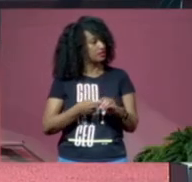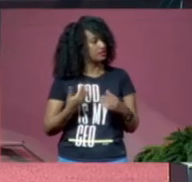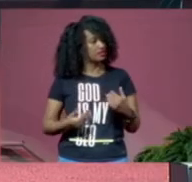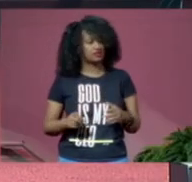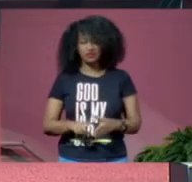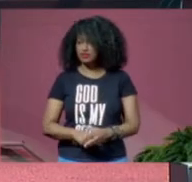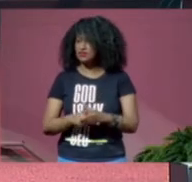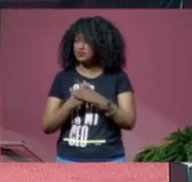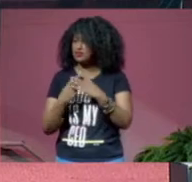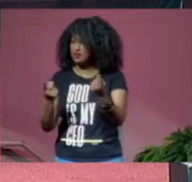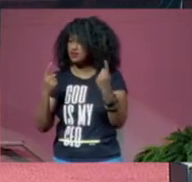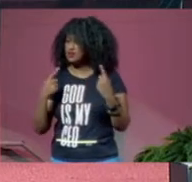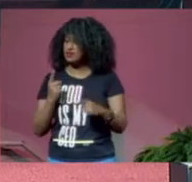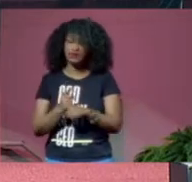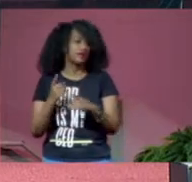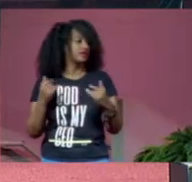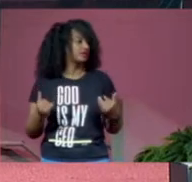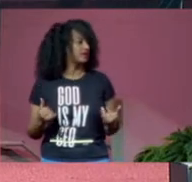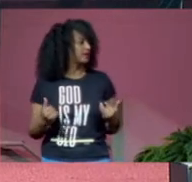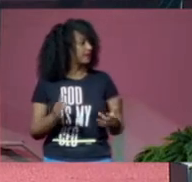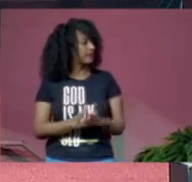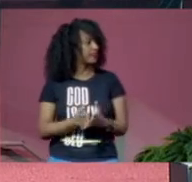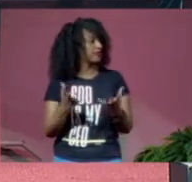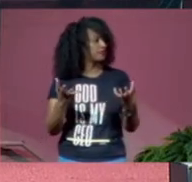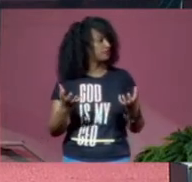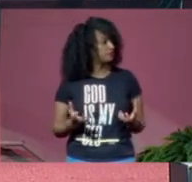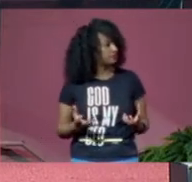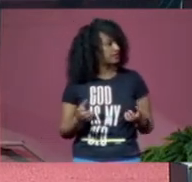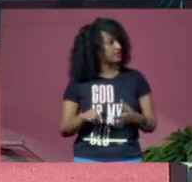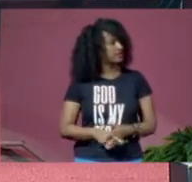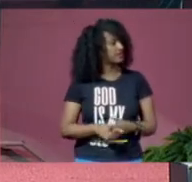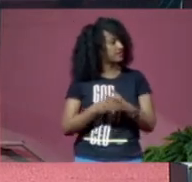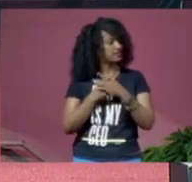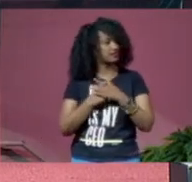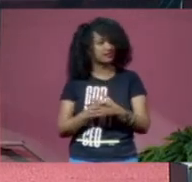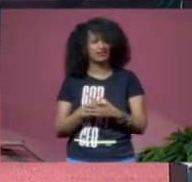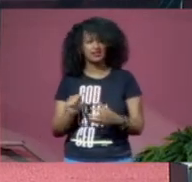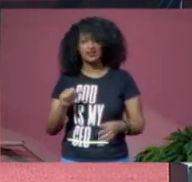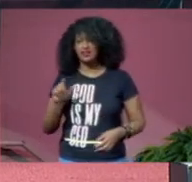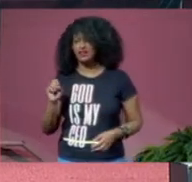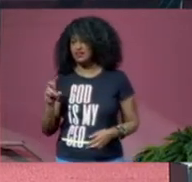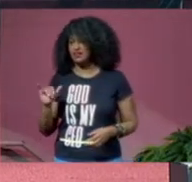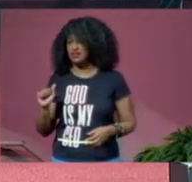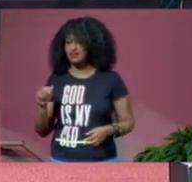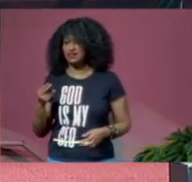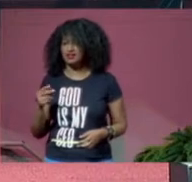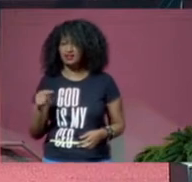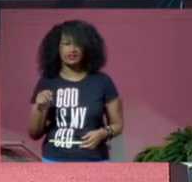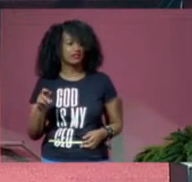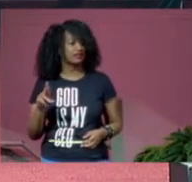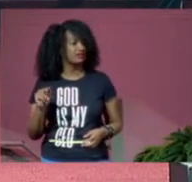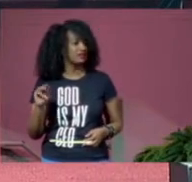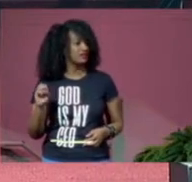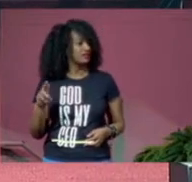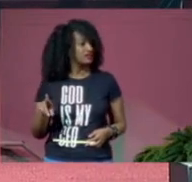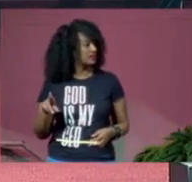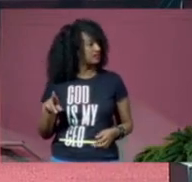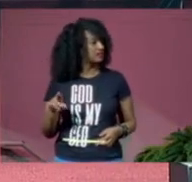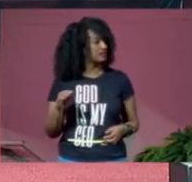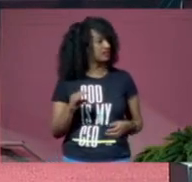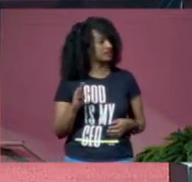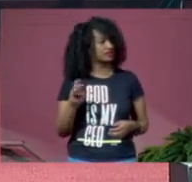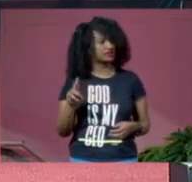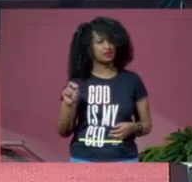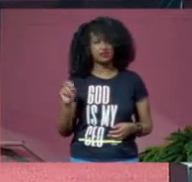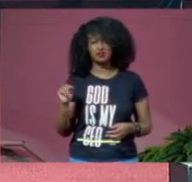coming. You just start coming right now. And as they're coming, I want y'all to just start clapping. Alea Turner, Atia Garrett, Brendan Mason. Come